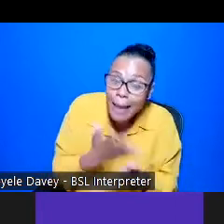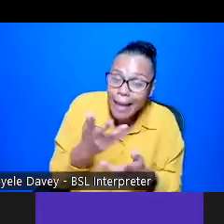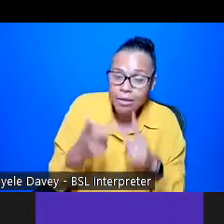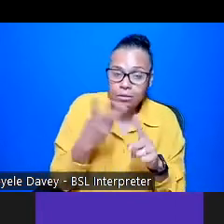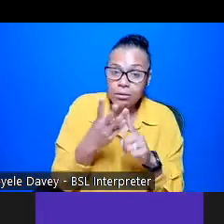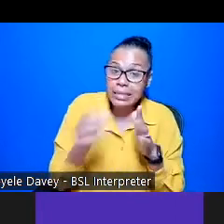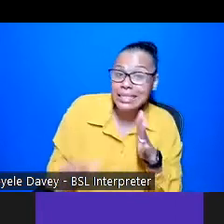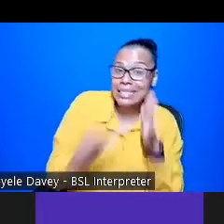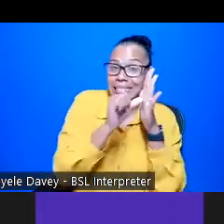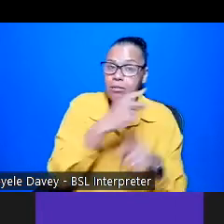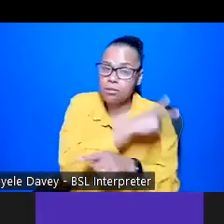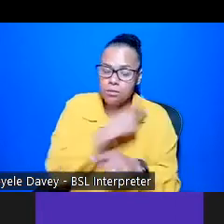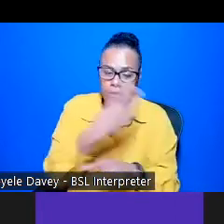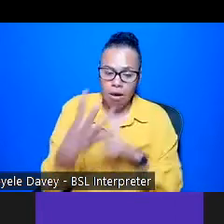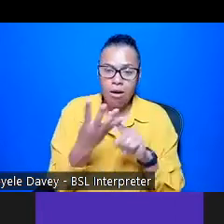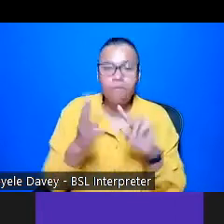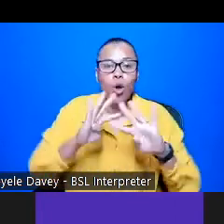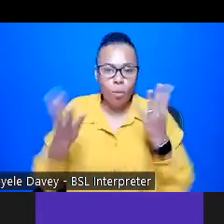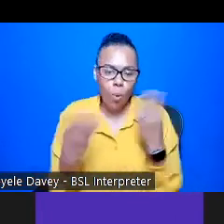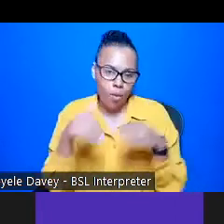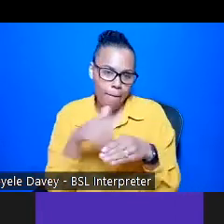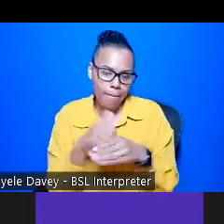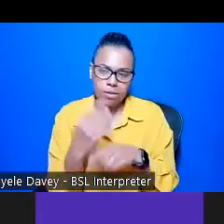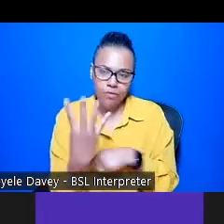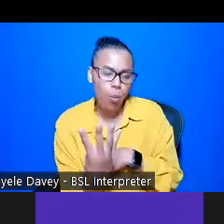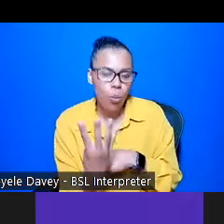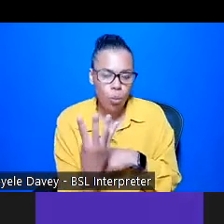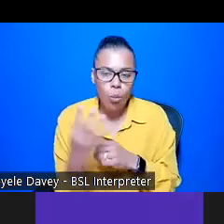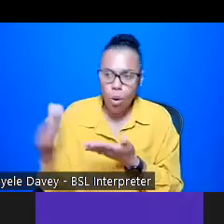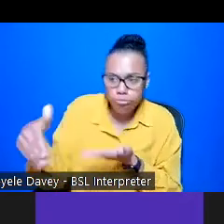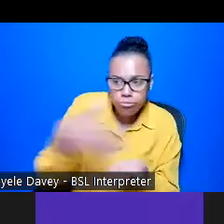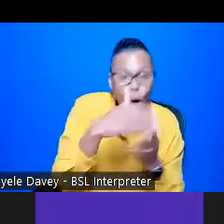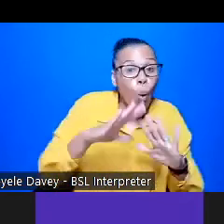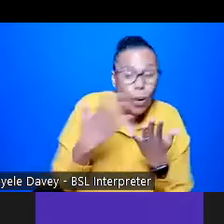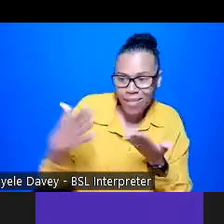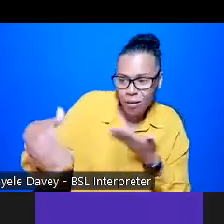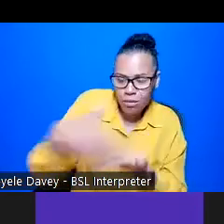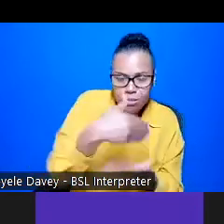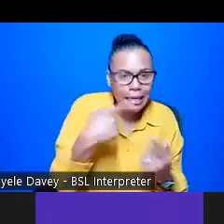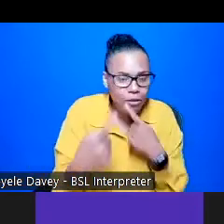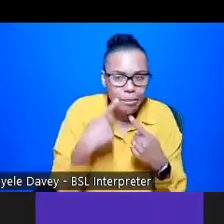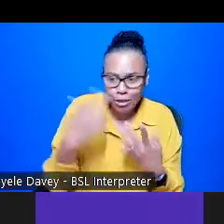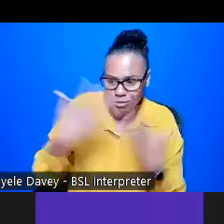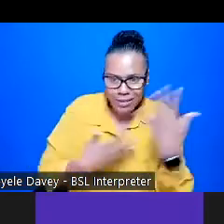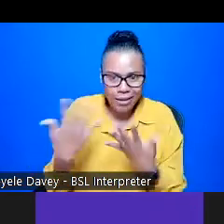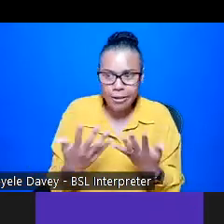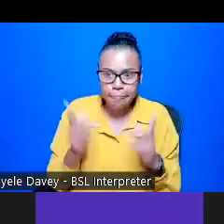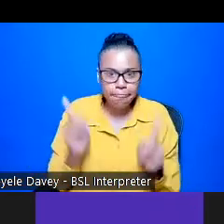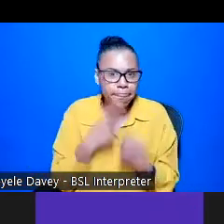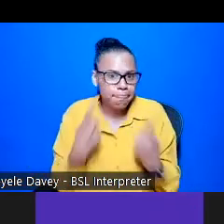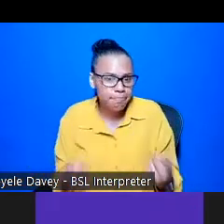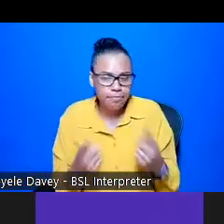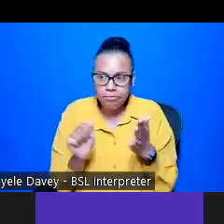members. Without the collection of data and a baseline, it's impossible to monitor